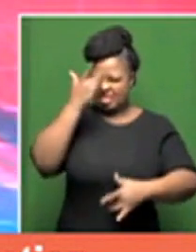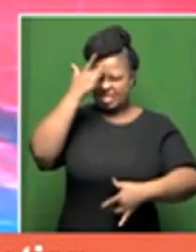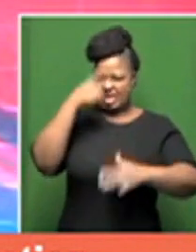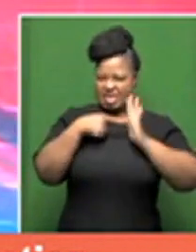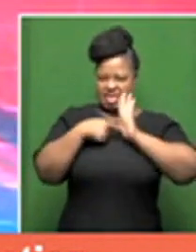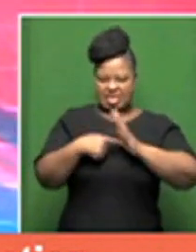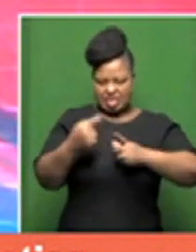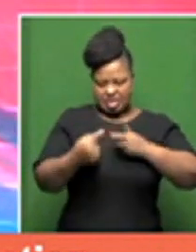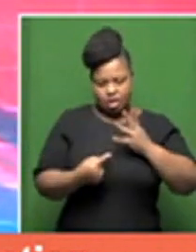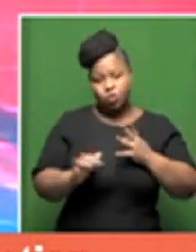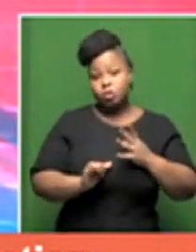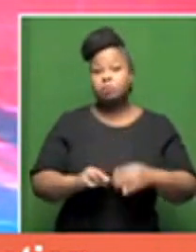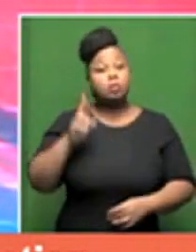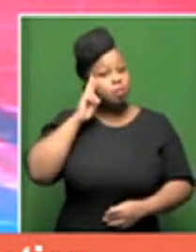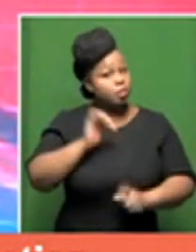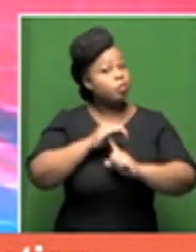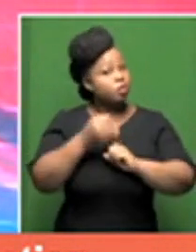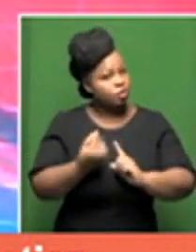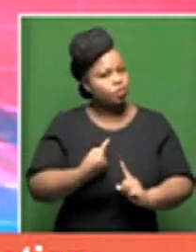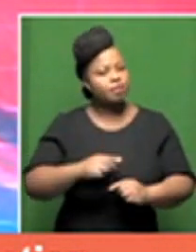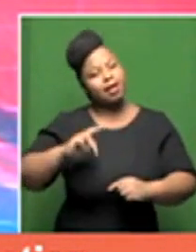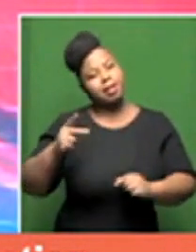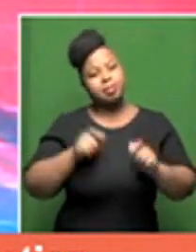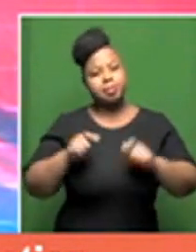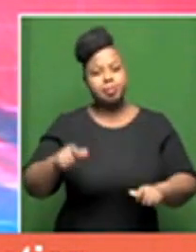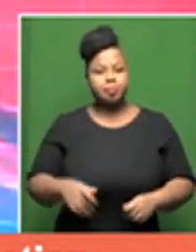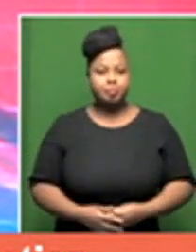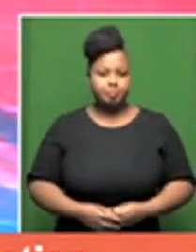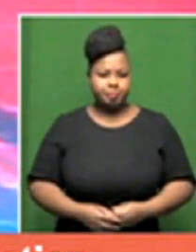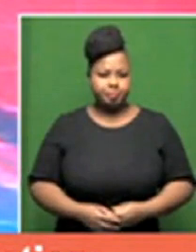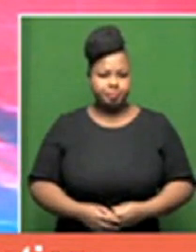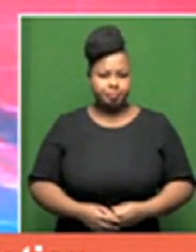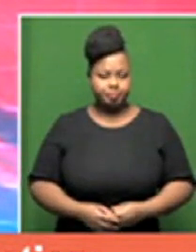symptoms. Remember to protect yourself and protect others.